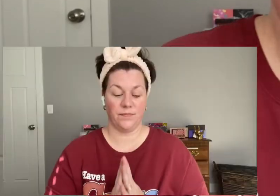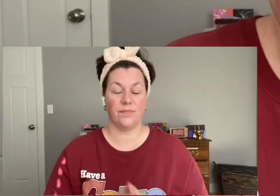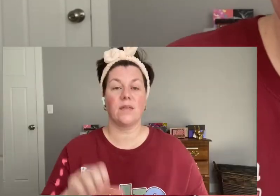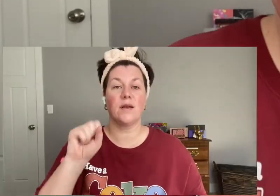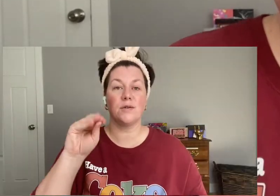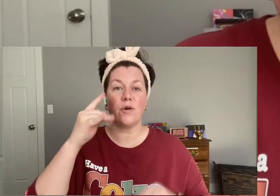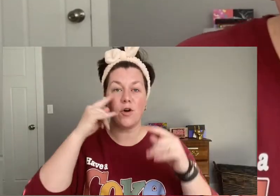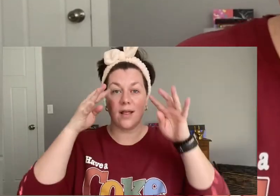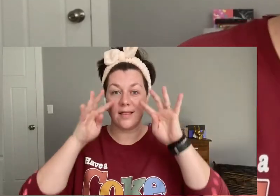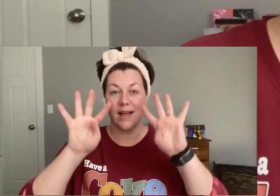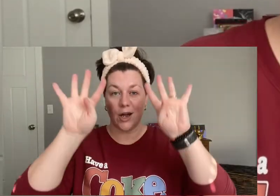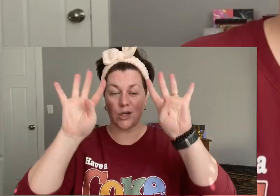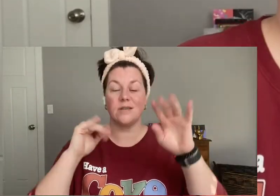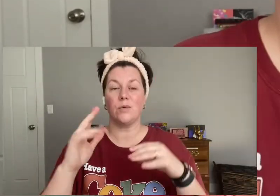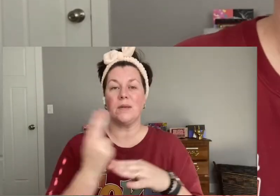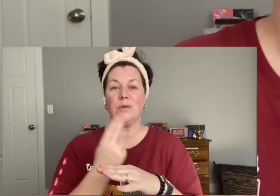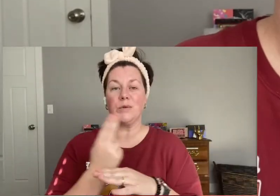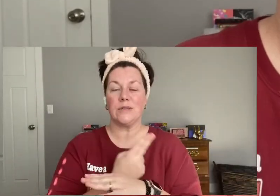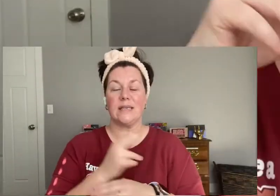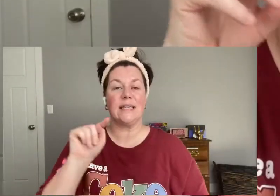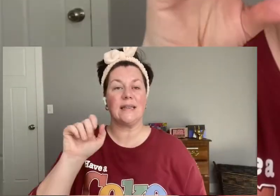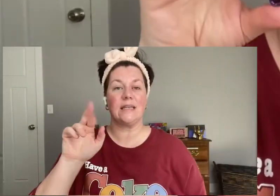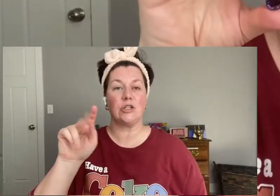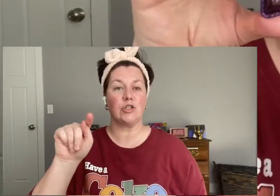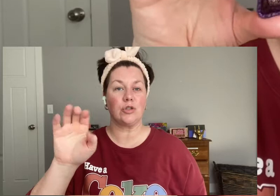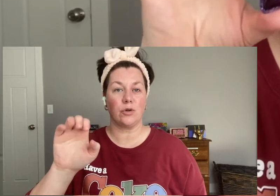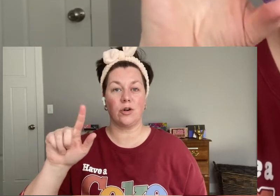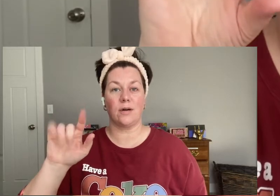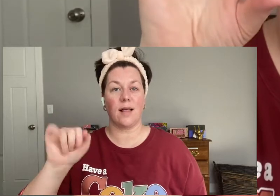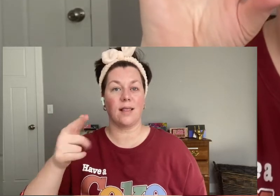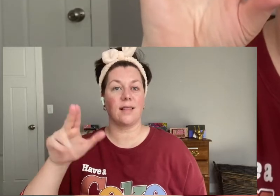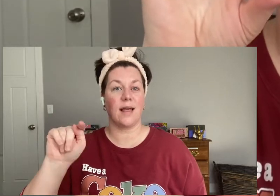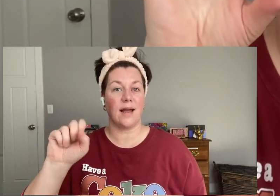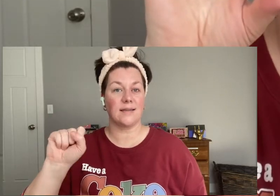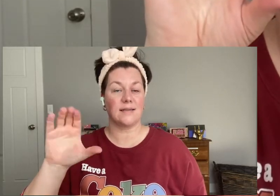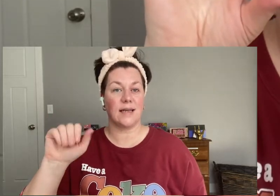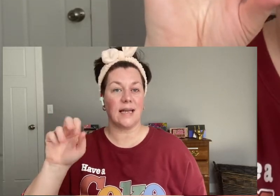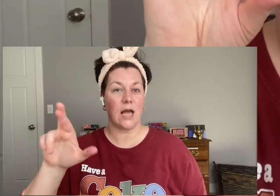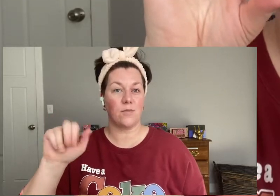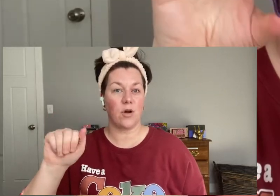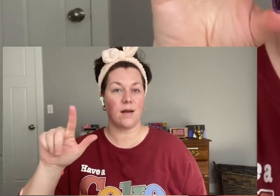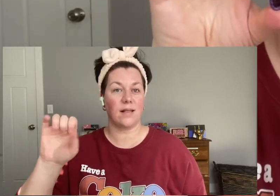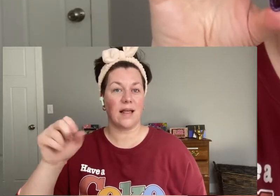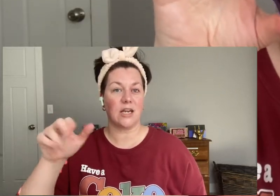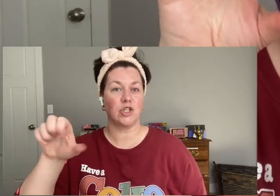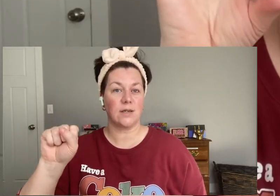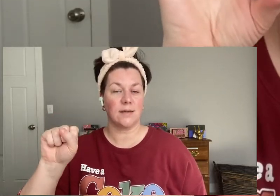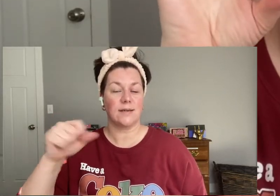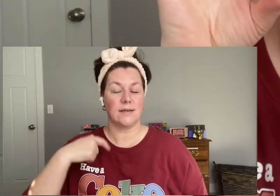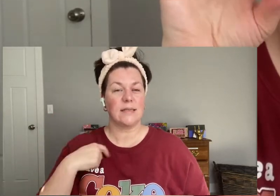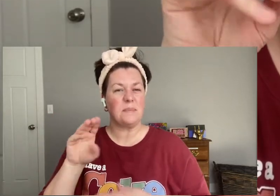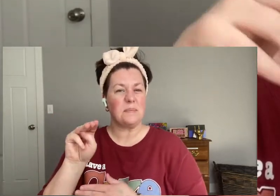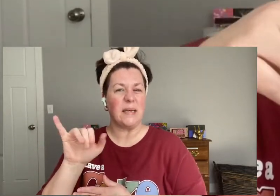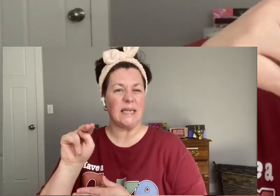Alrighty, then when it comes to lashes, I am going to be using this Tarte's Light Camera